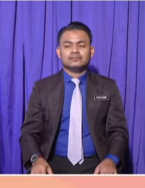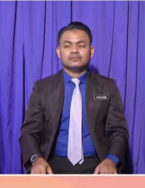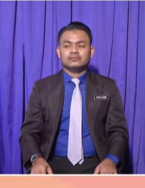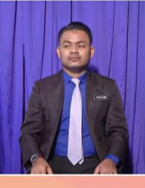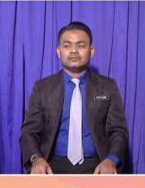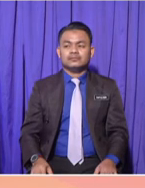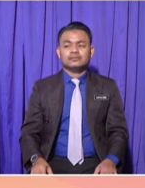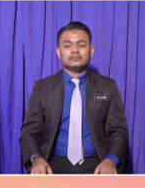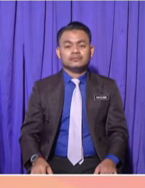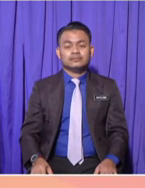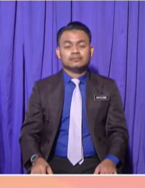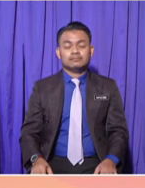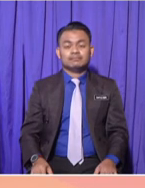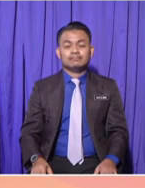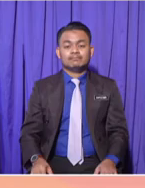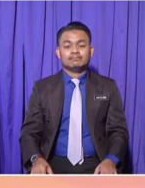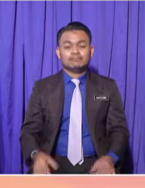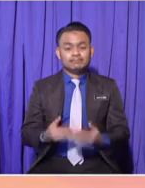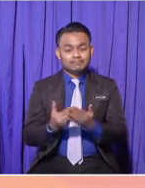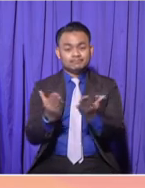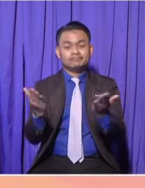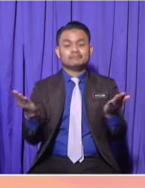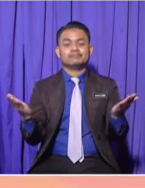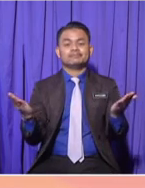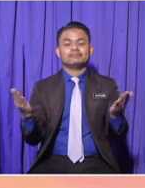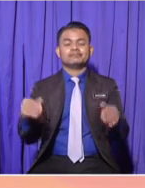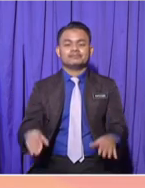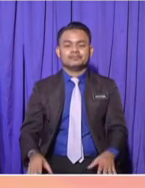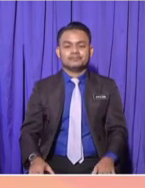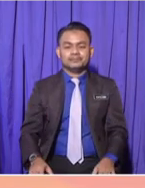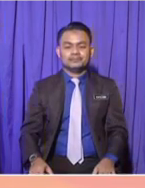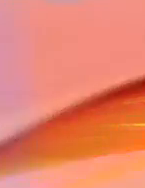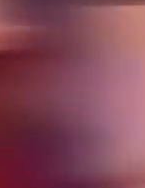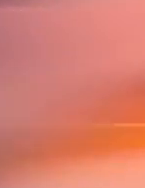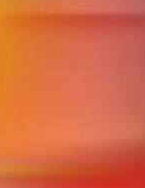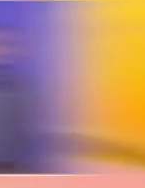make a 1,000. Here is my thousands block.